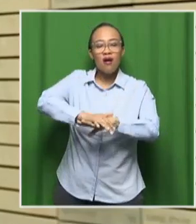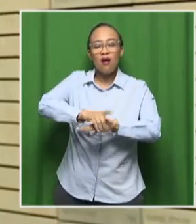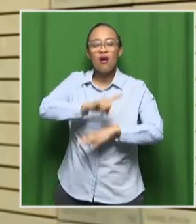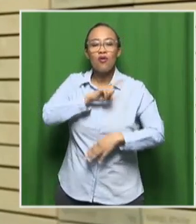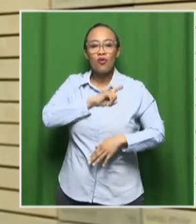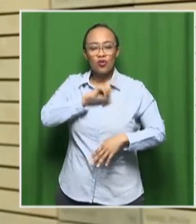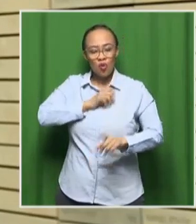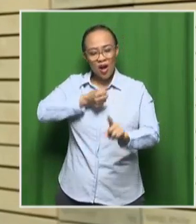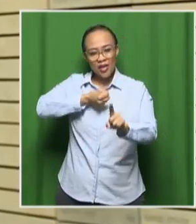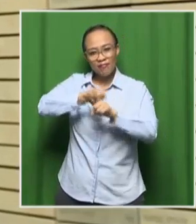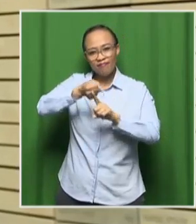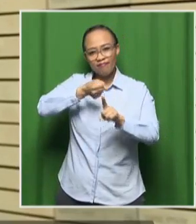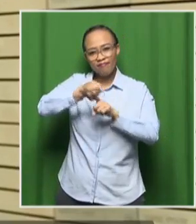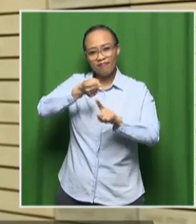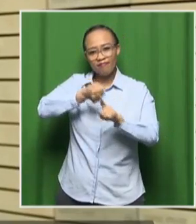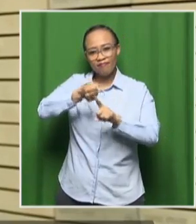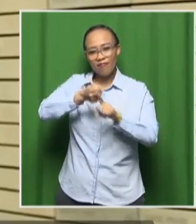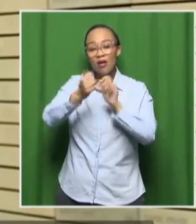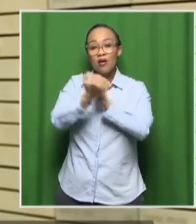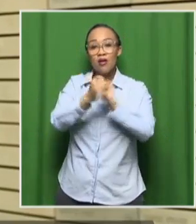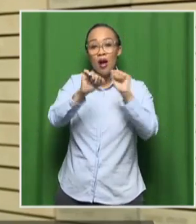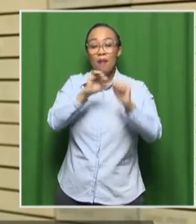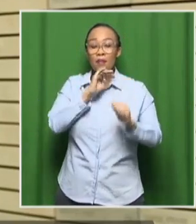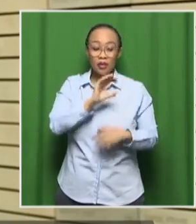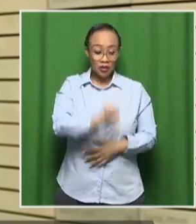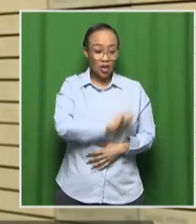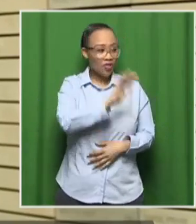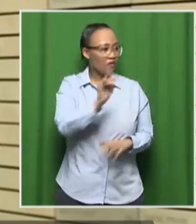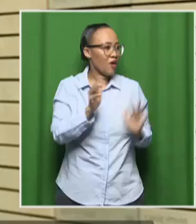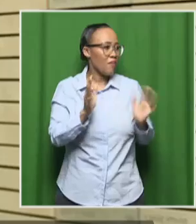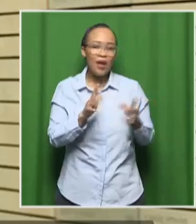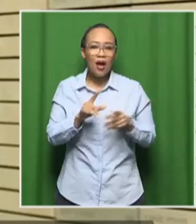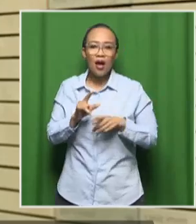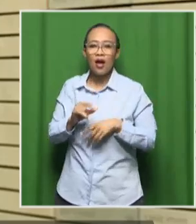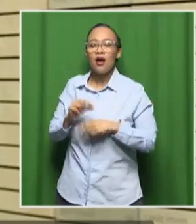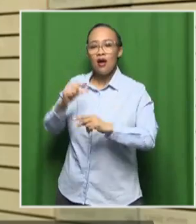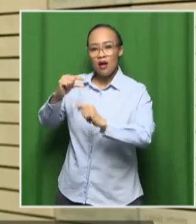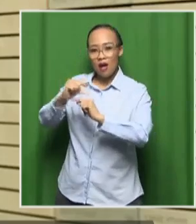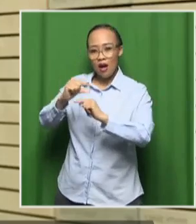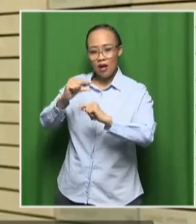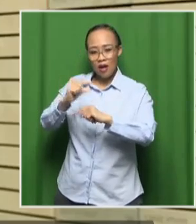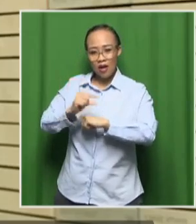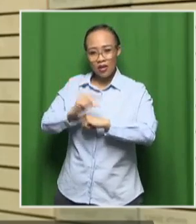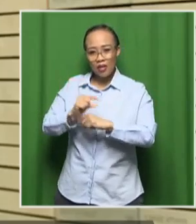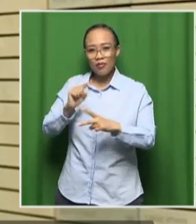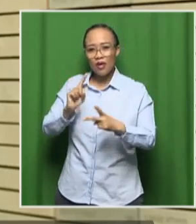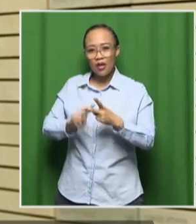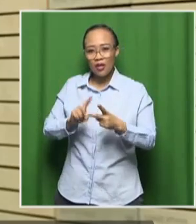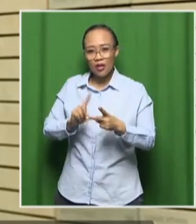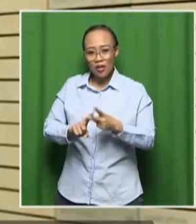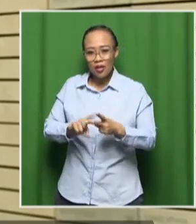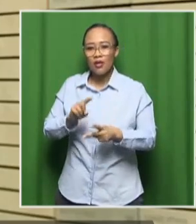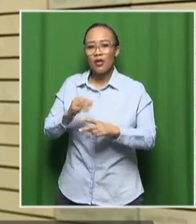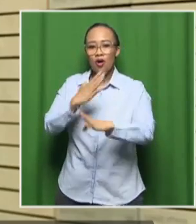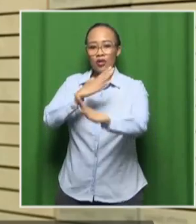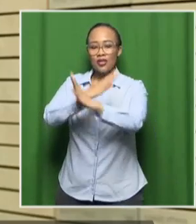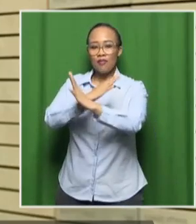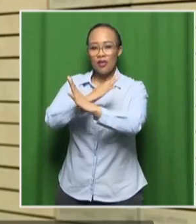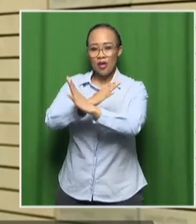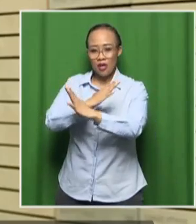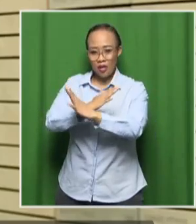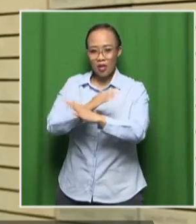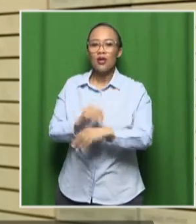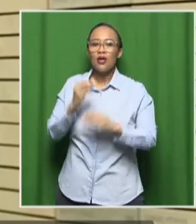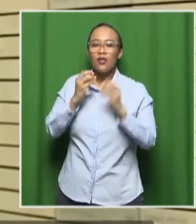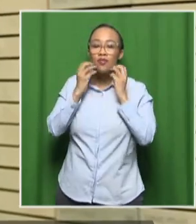even limited to South Africa, but the world over, including Ghana, Zambia, Mozambique. And these are some of the people that we will be